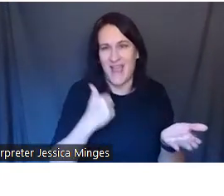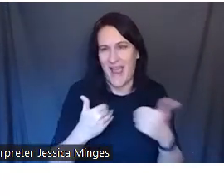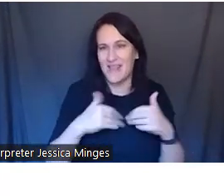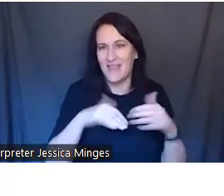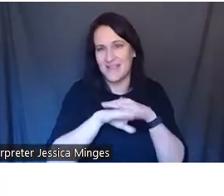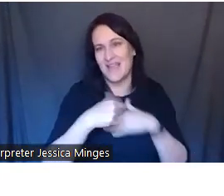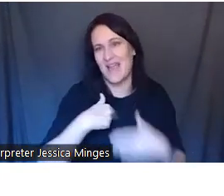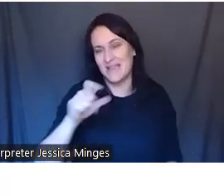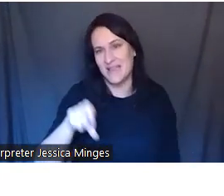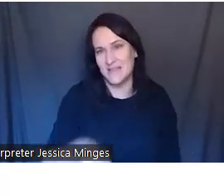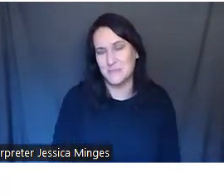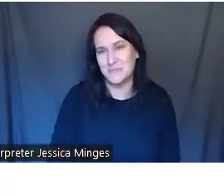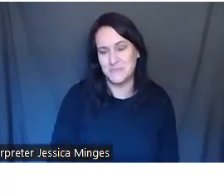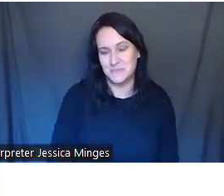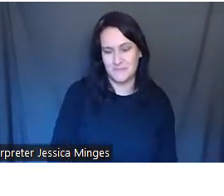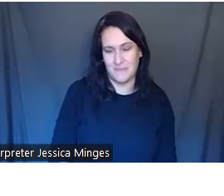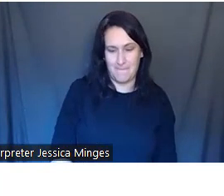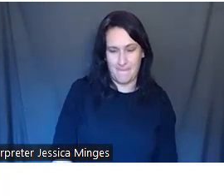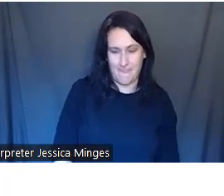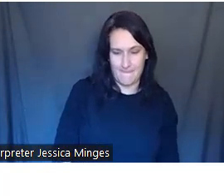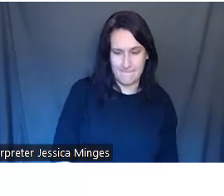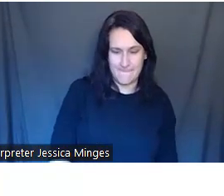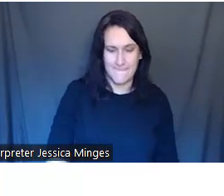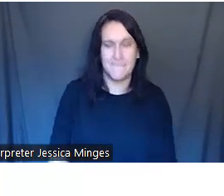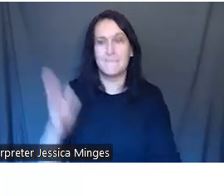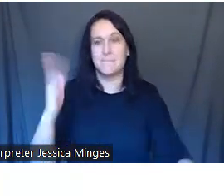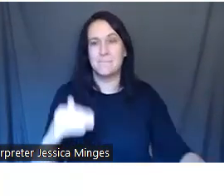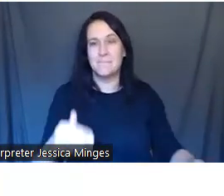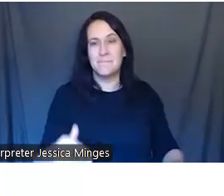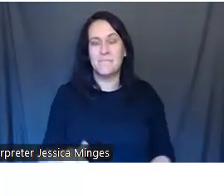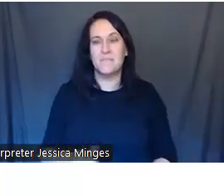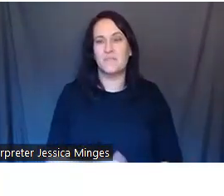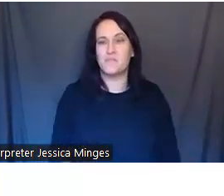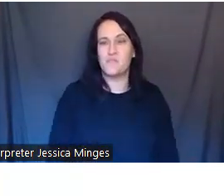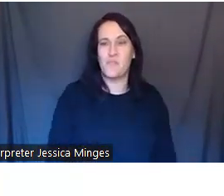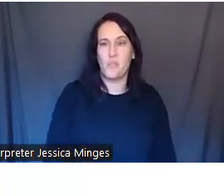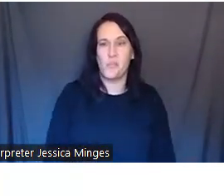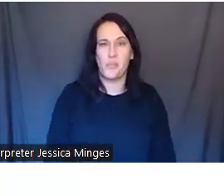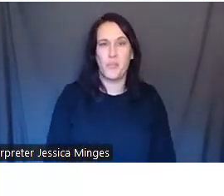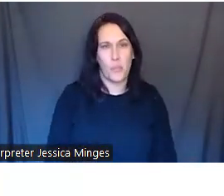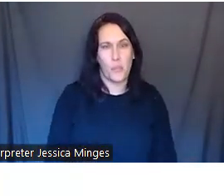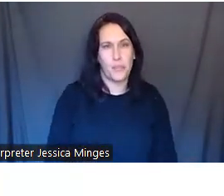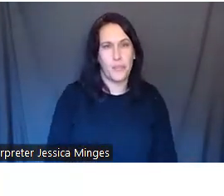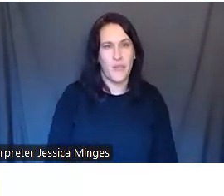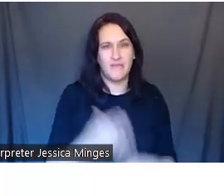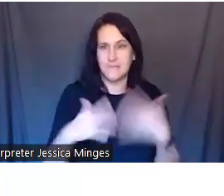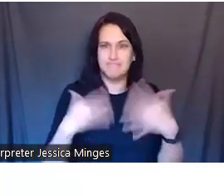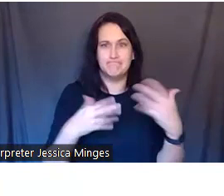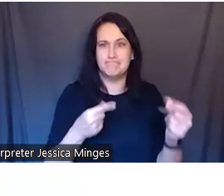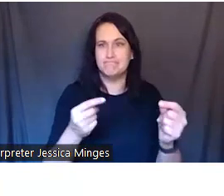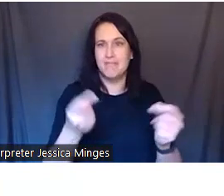needed. Okay, next slide, please. I'm going to have to speed this up a little